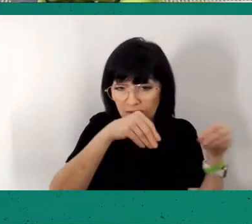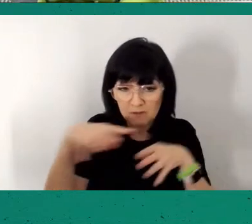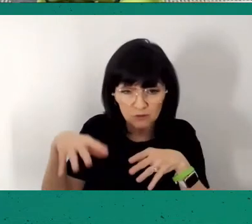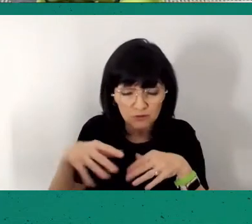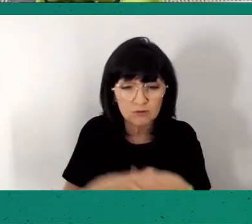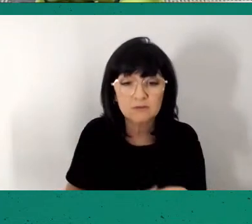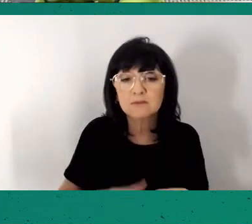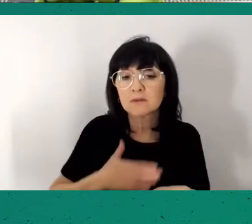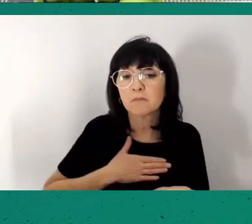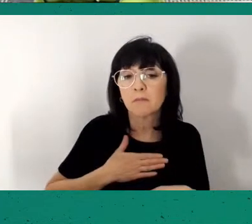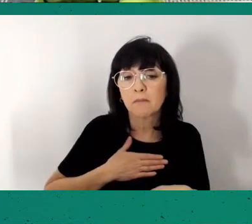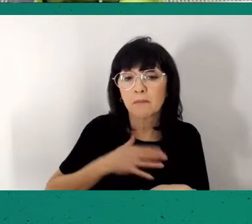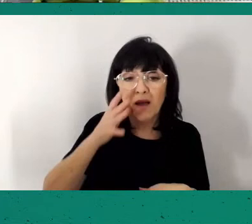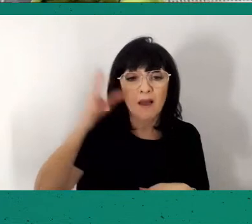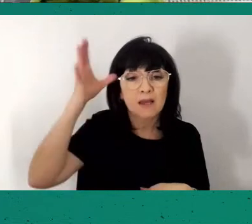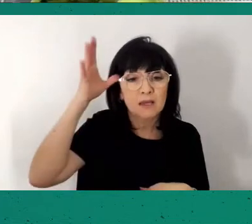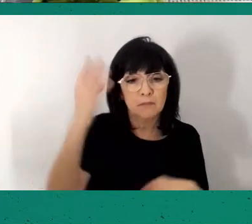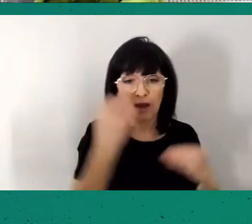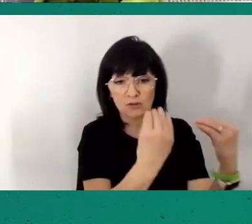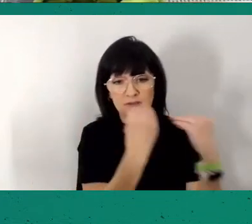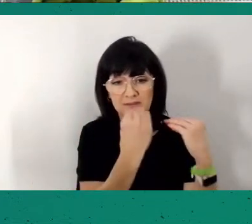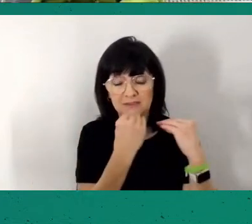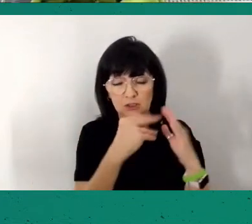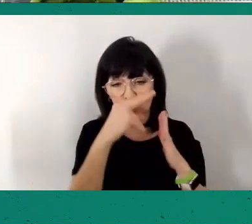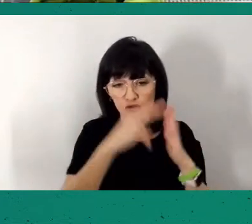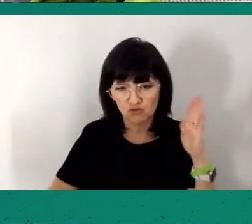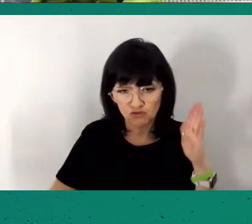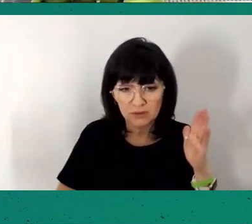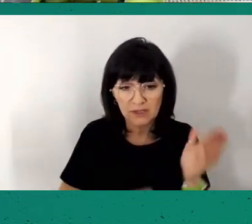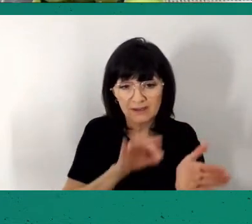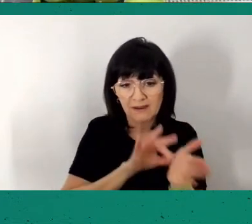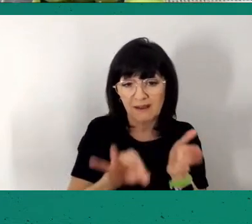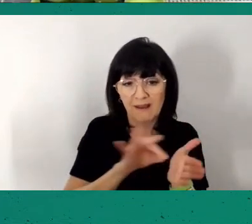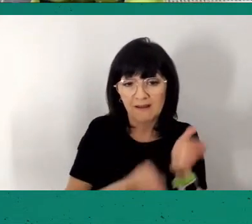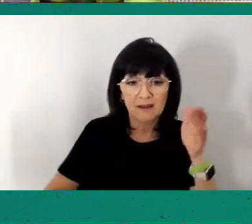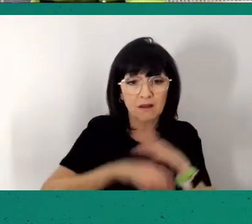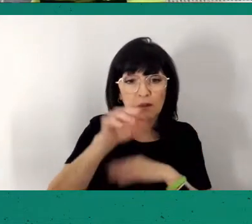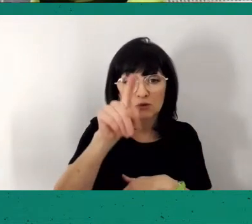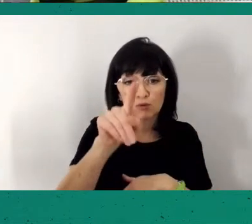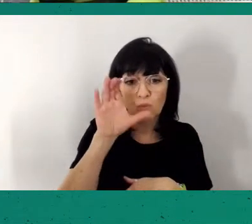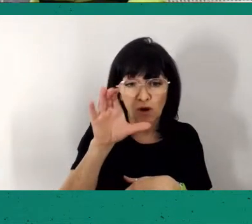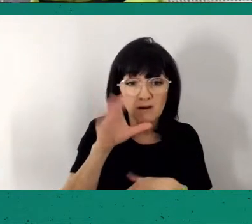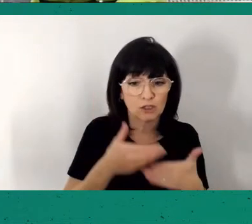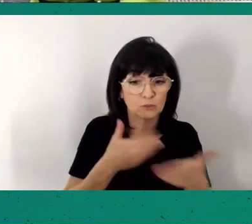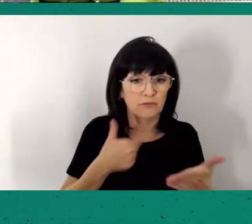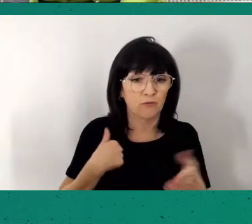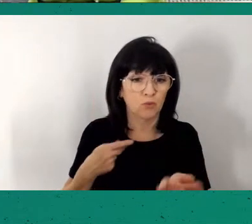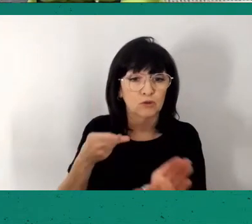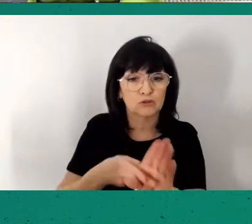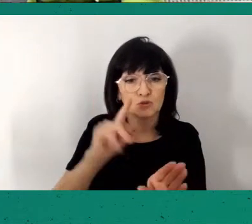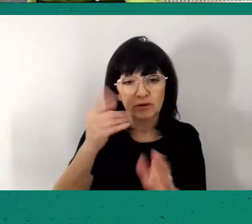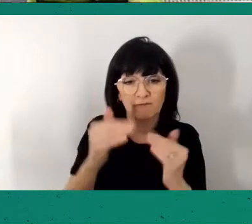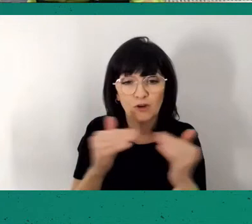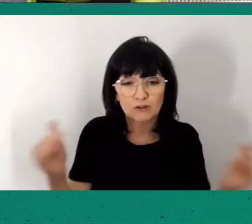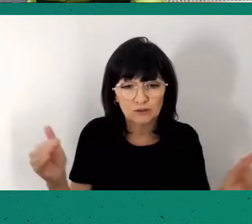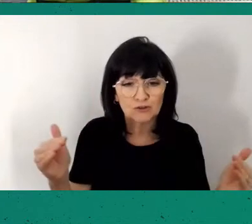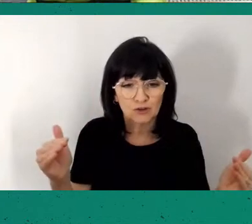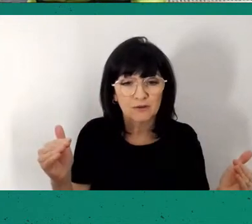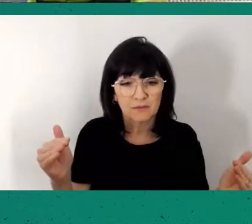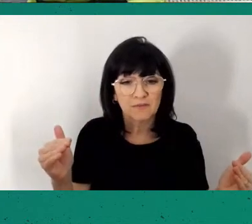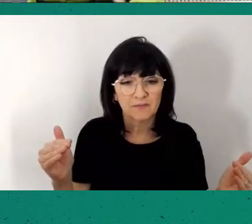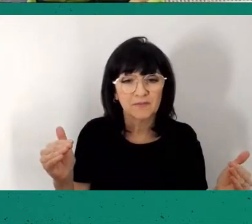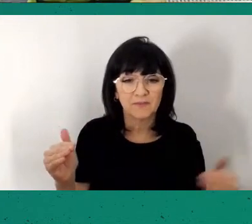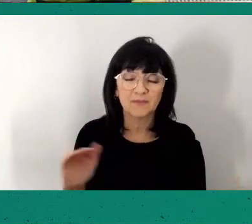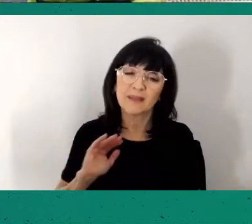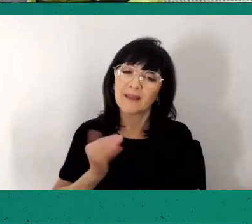to 100 before we entered first grade. As a matter of fact, one of our favorite games at our house was saying the